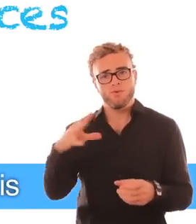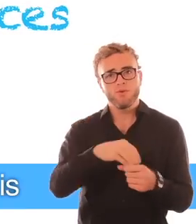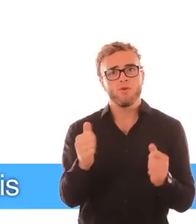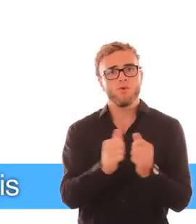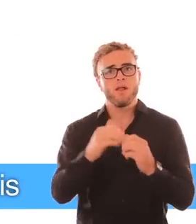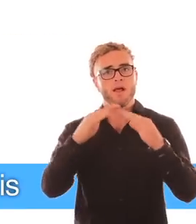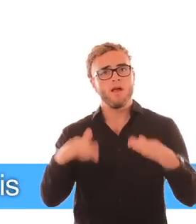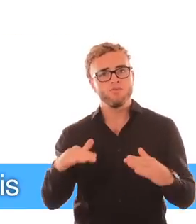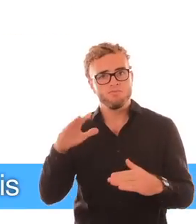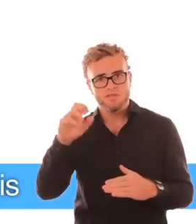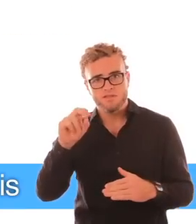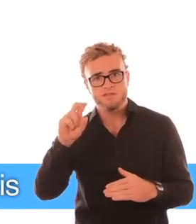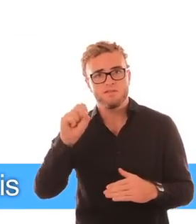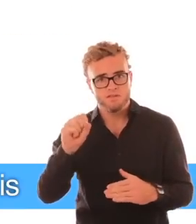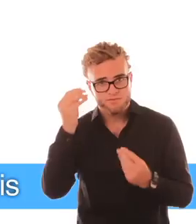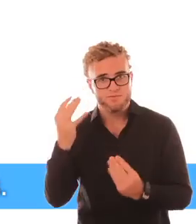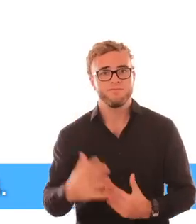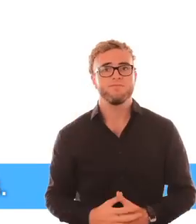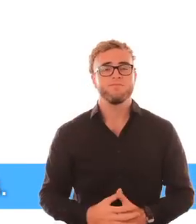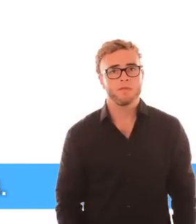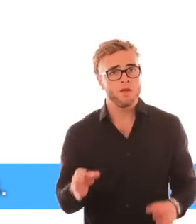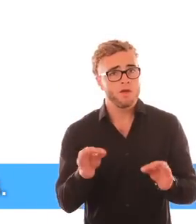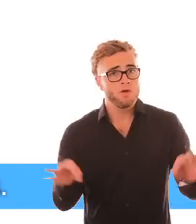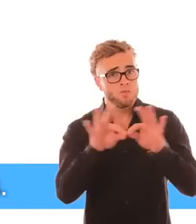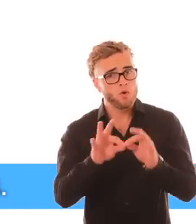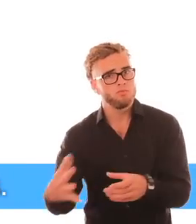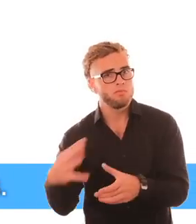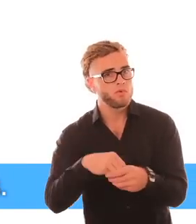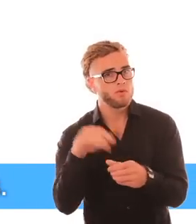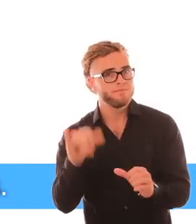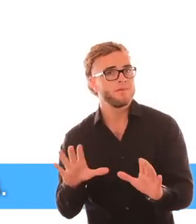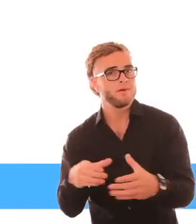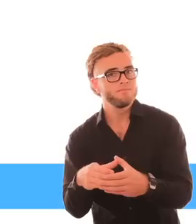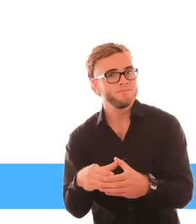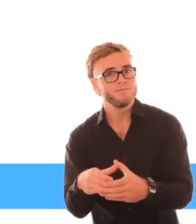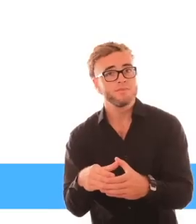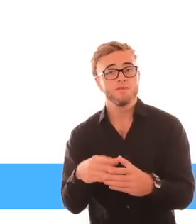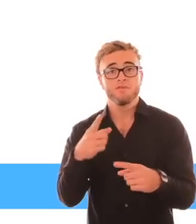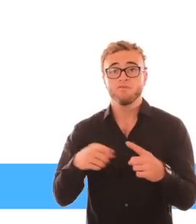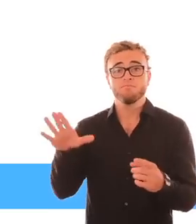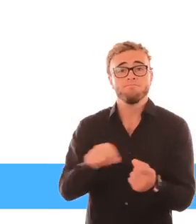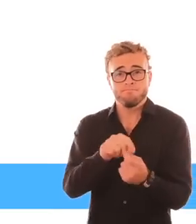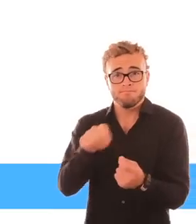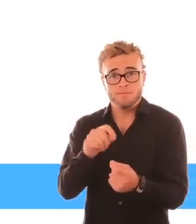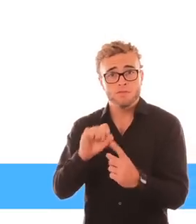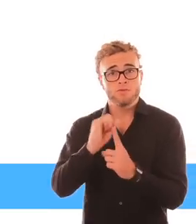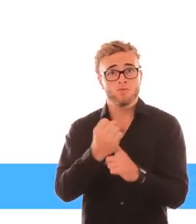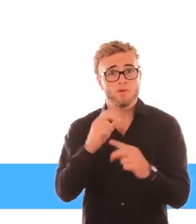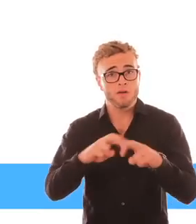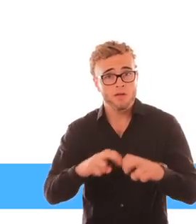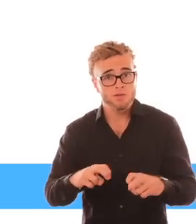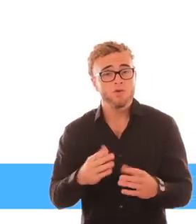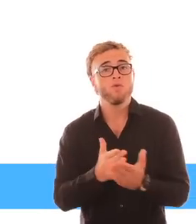other UNICEF counterparts to ensure disability is included in census and household surveys. We should take this population into account from